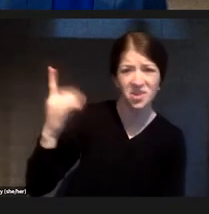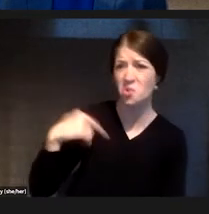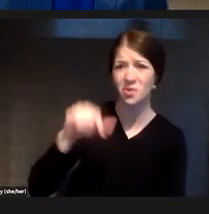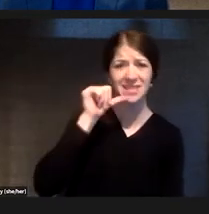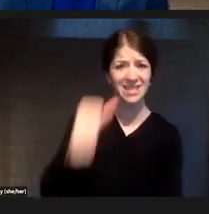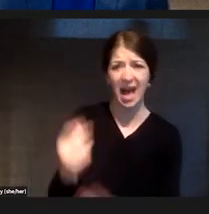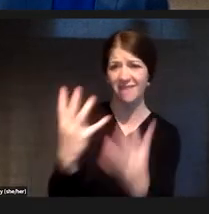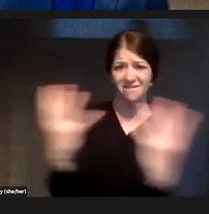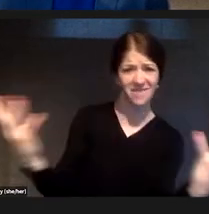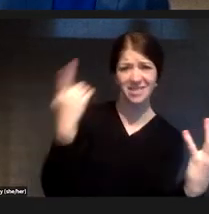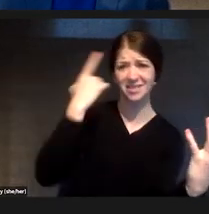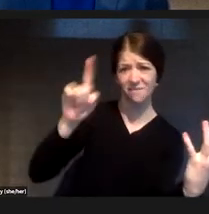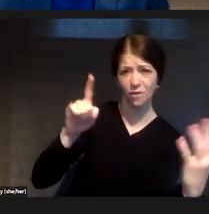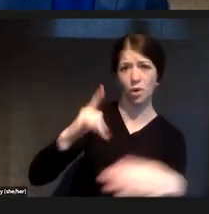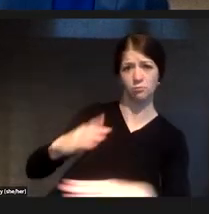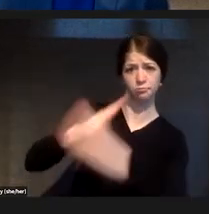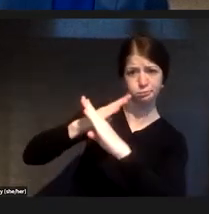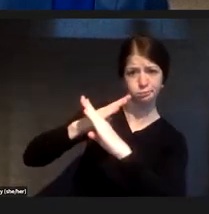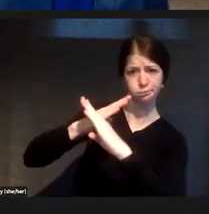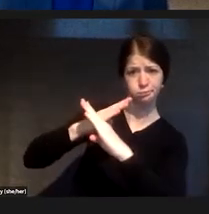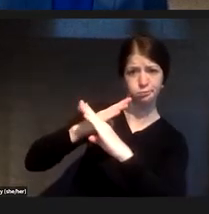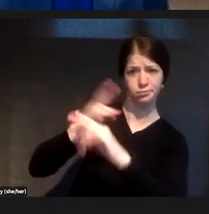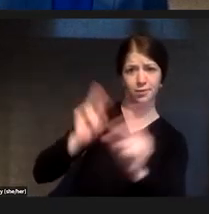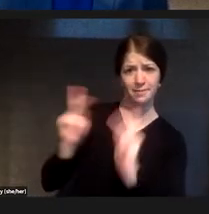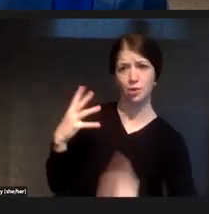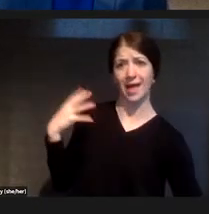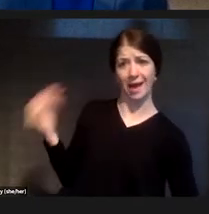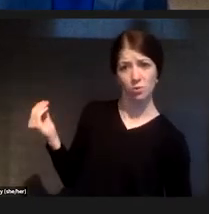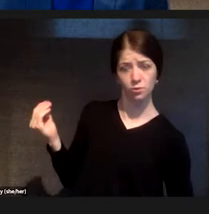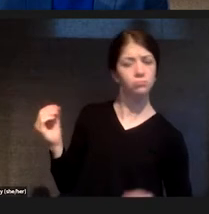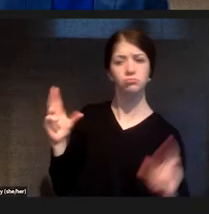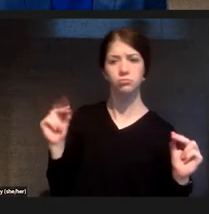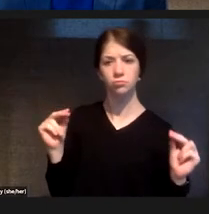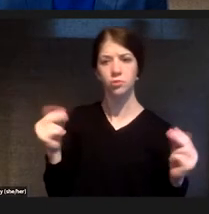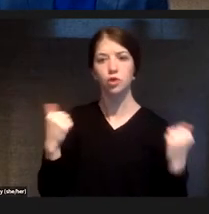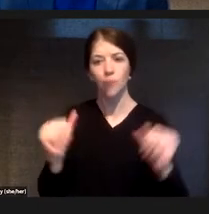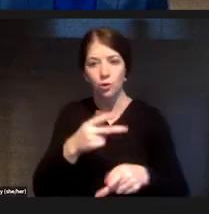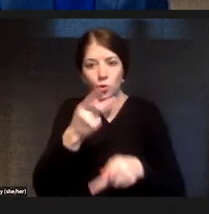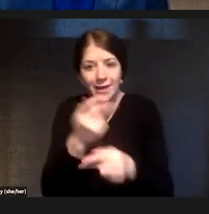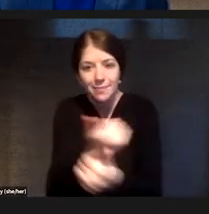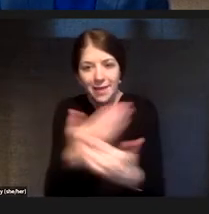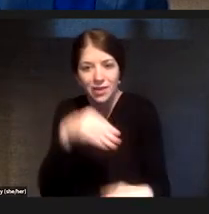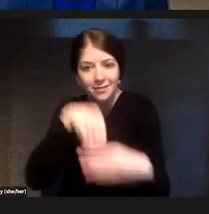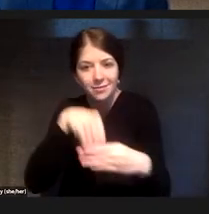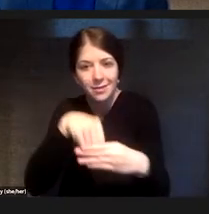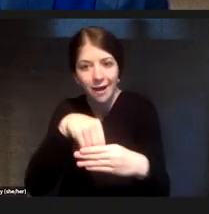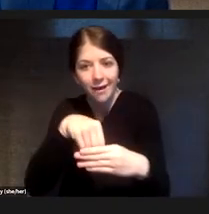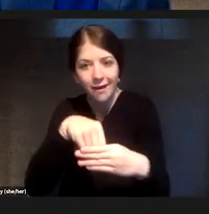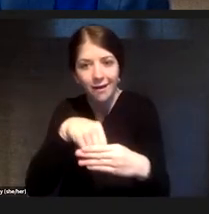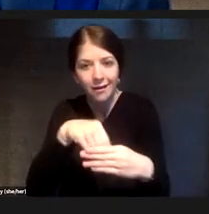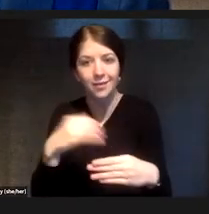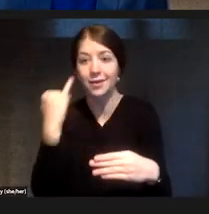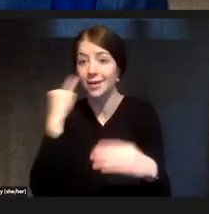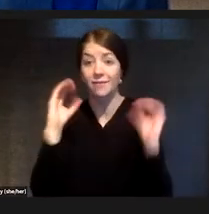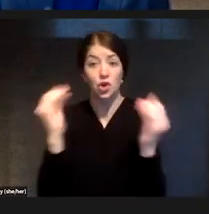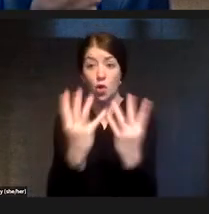out. We actually had the fence there to keep things in. If we didn't have a fence, we wouldn't know what a home run is.